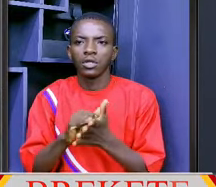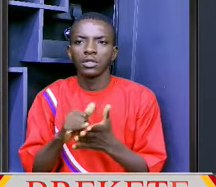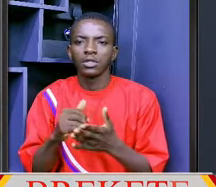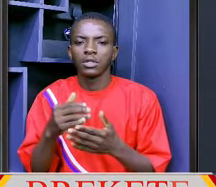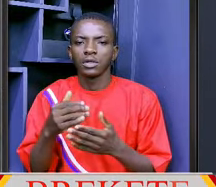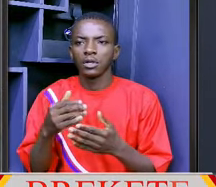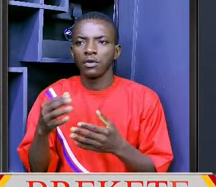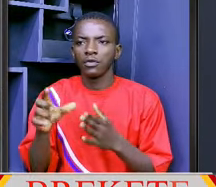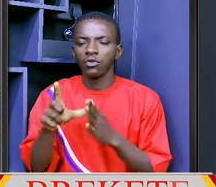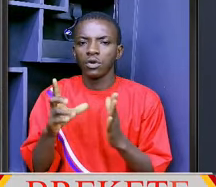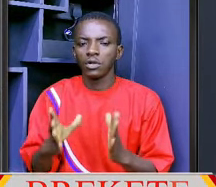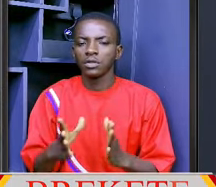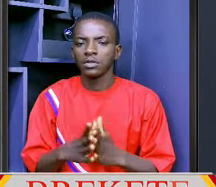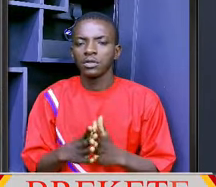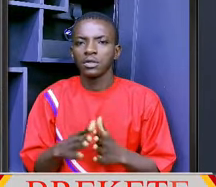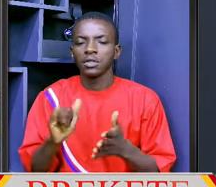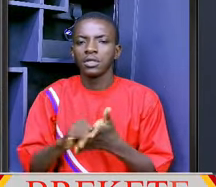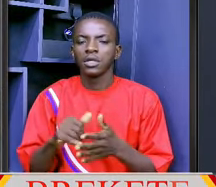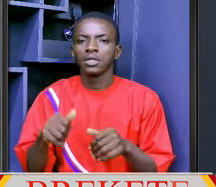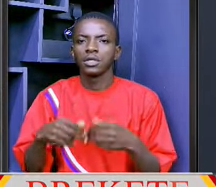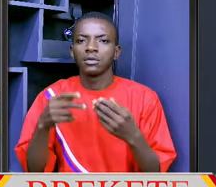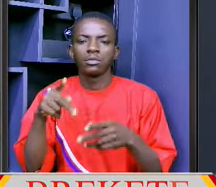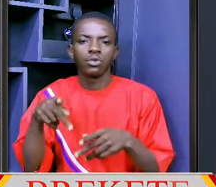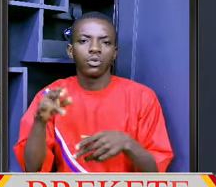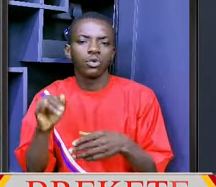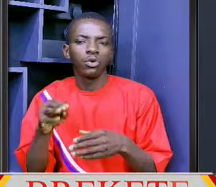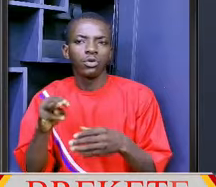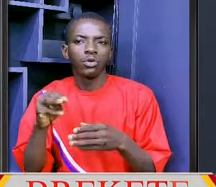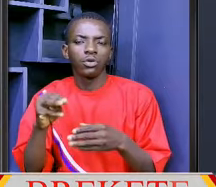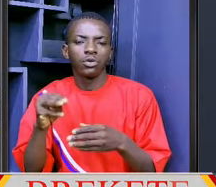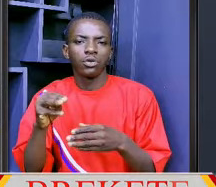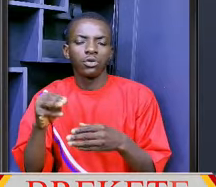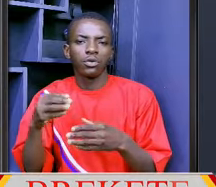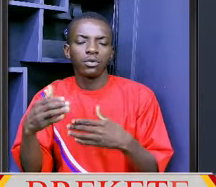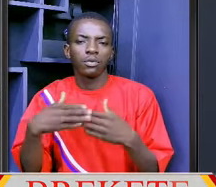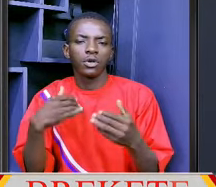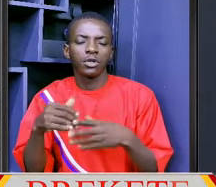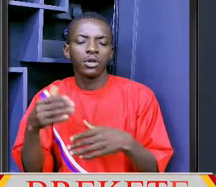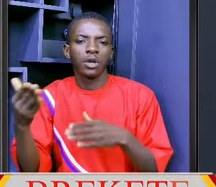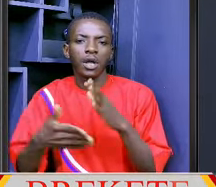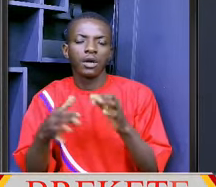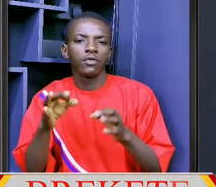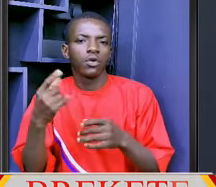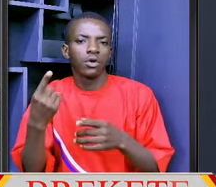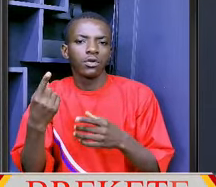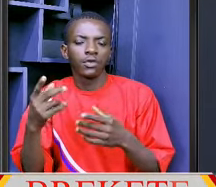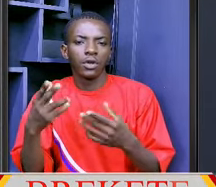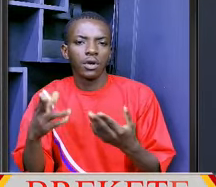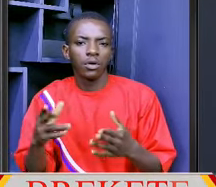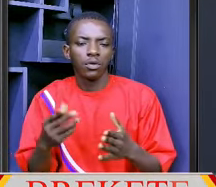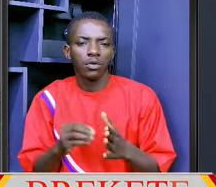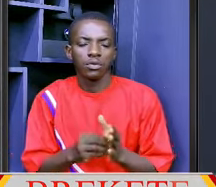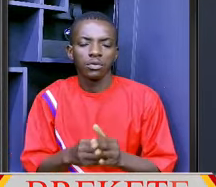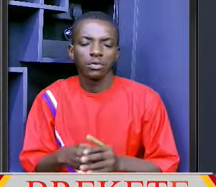Fulani that can do pro bono case on behalf of their one of their own.